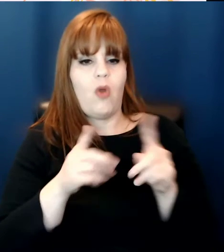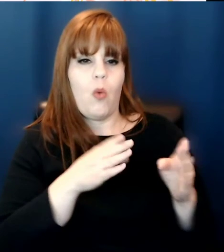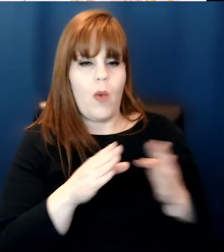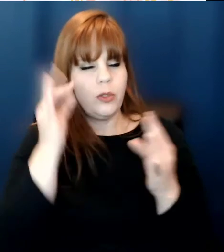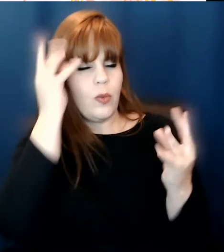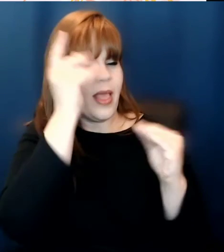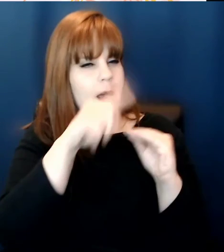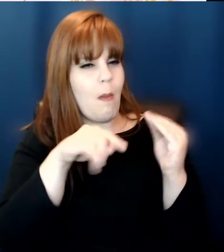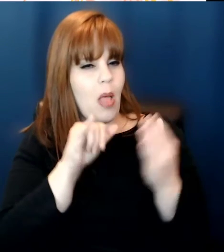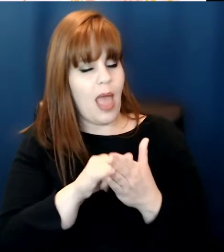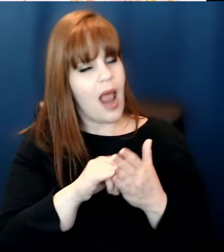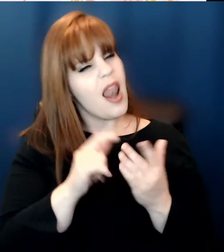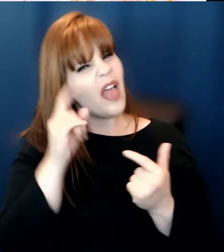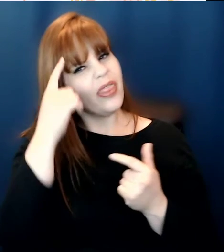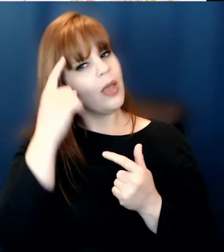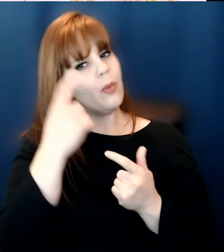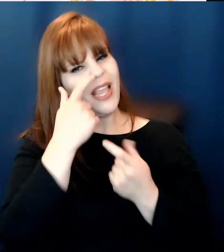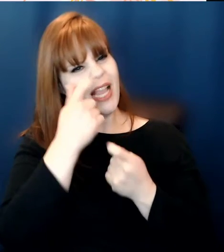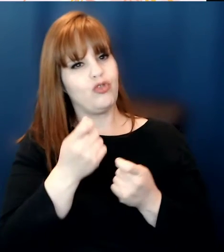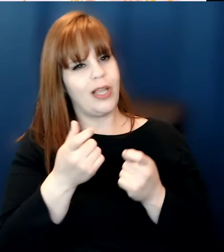run those kinds of experiments.